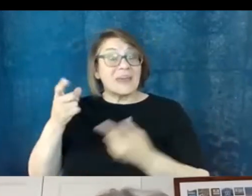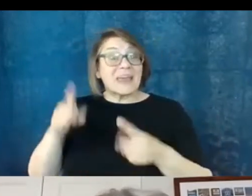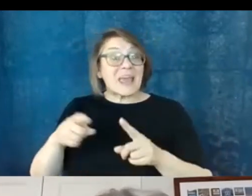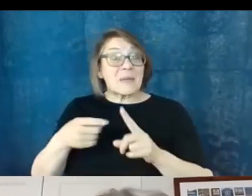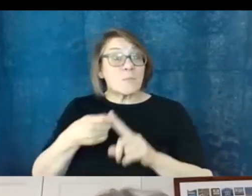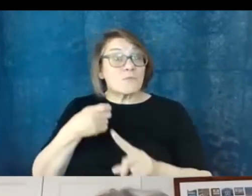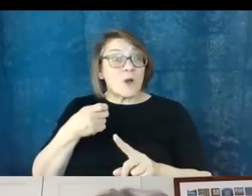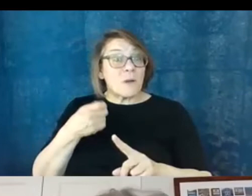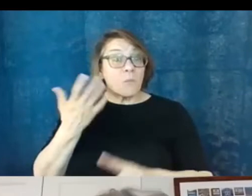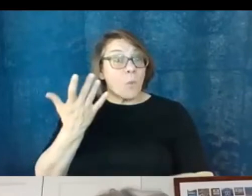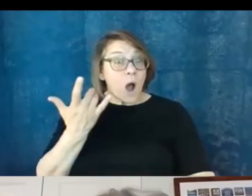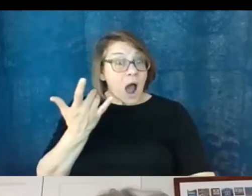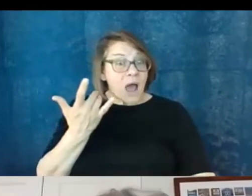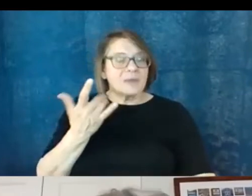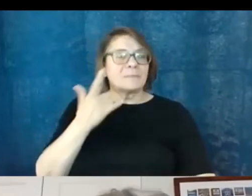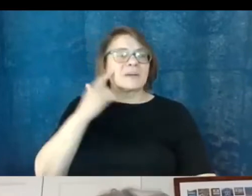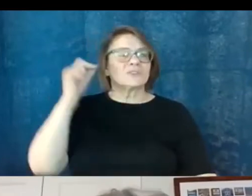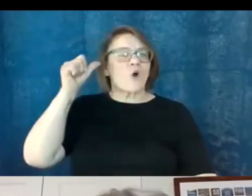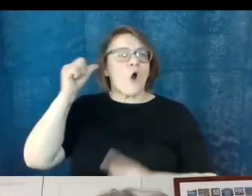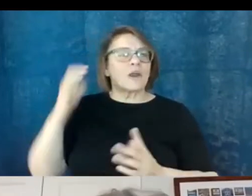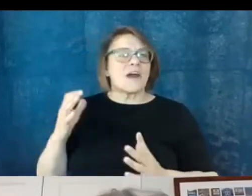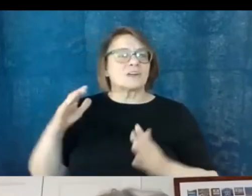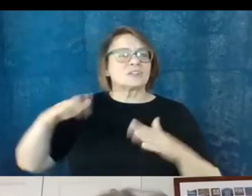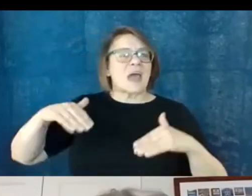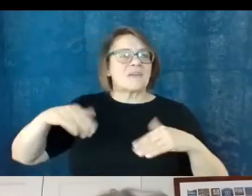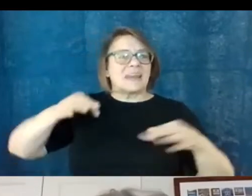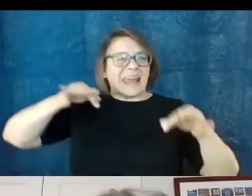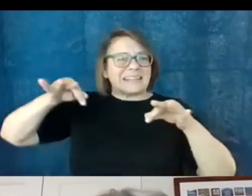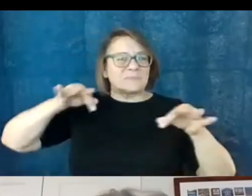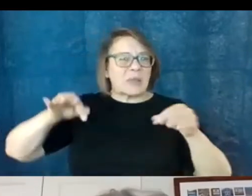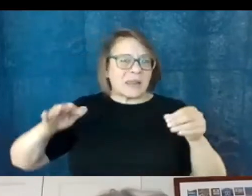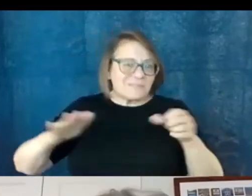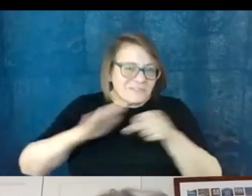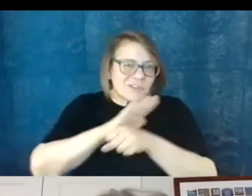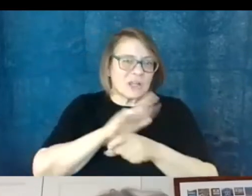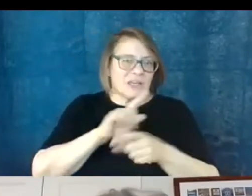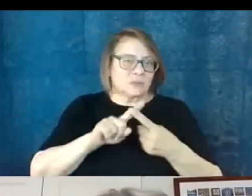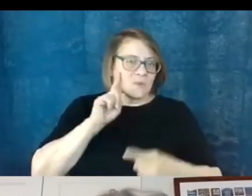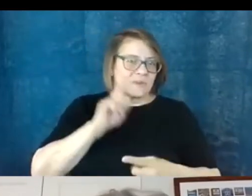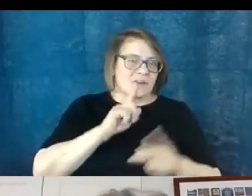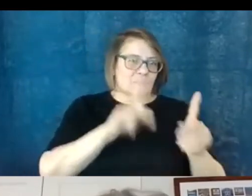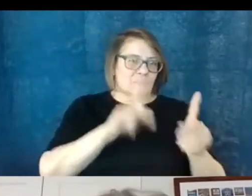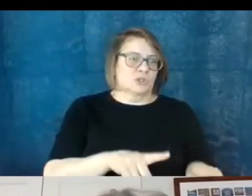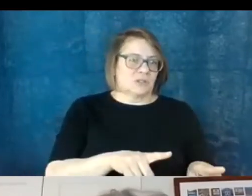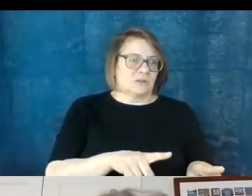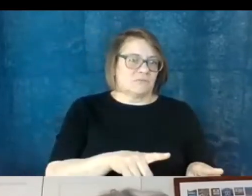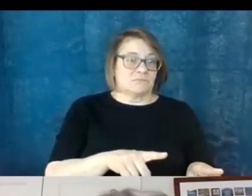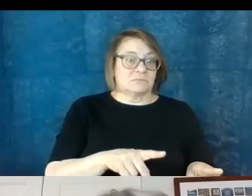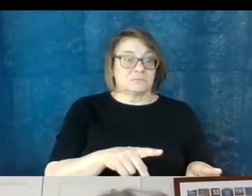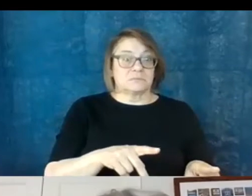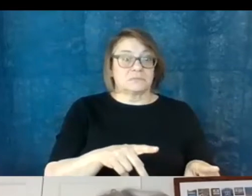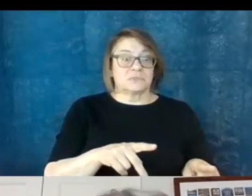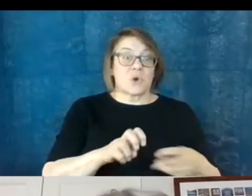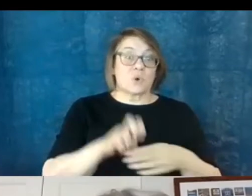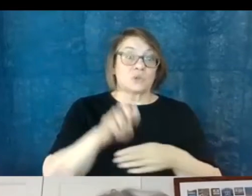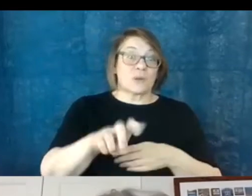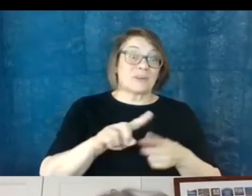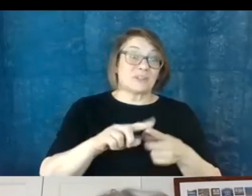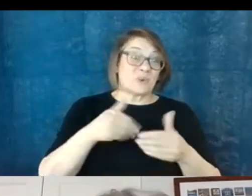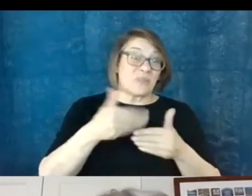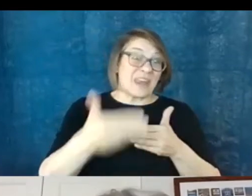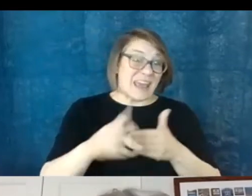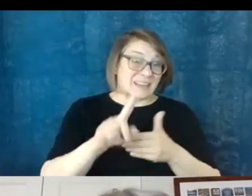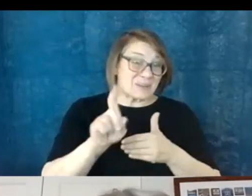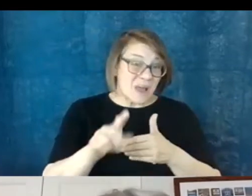audiologists not explaining things fully. So I would definitely, I guess getting ahead to the next question a bit, I would